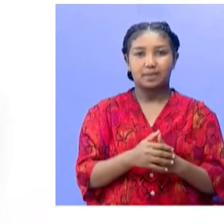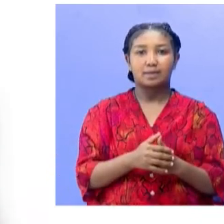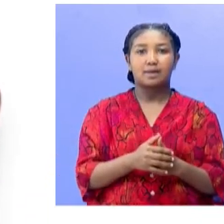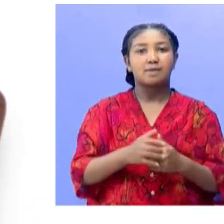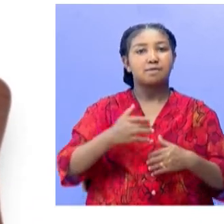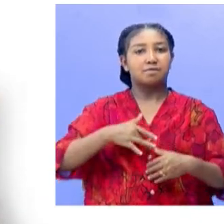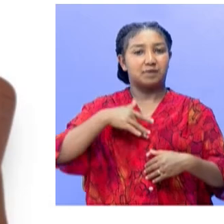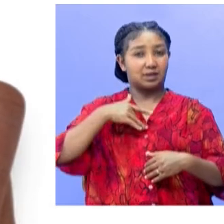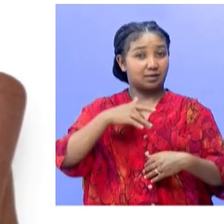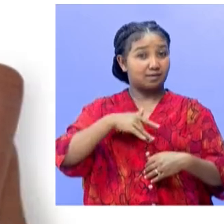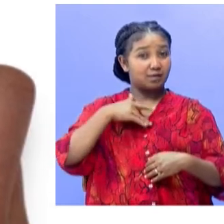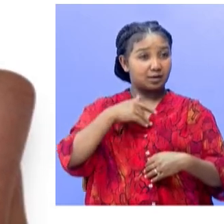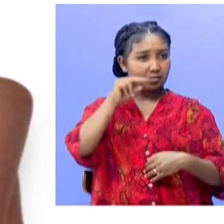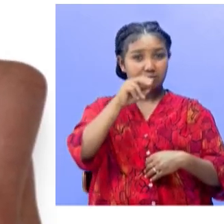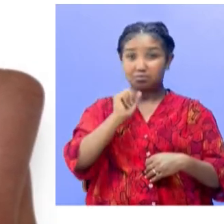feelings, for example.